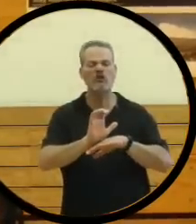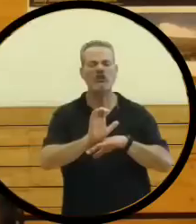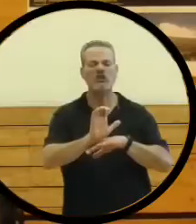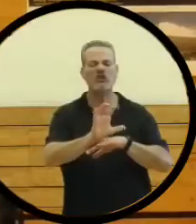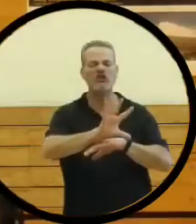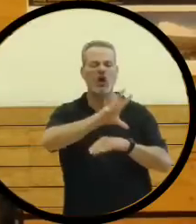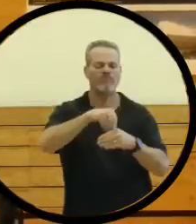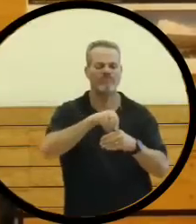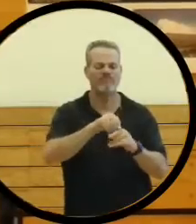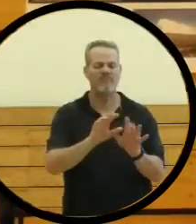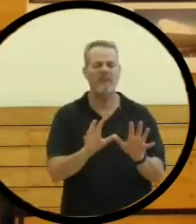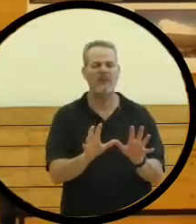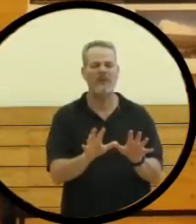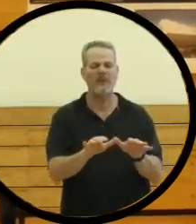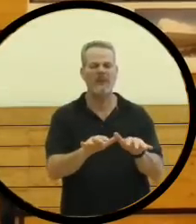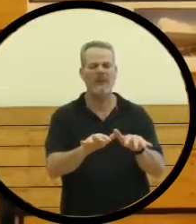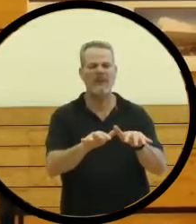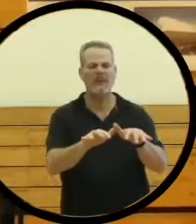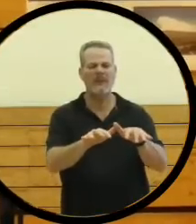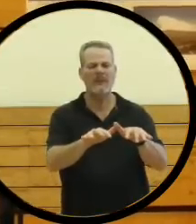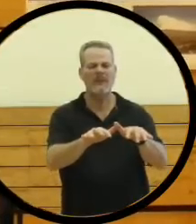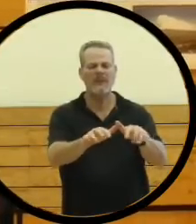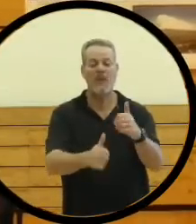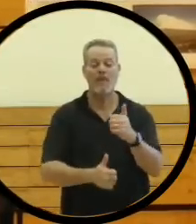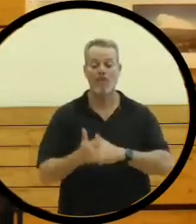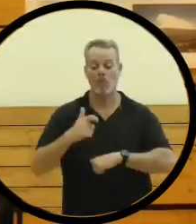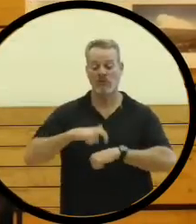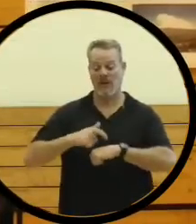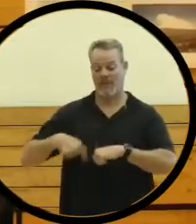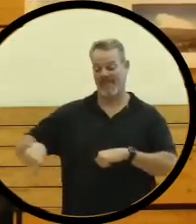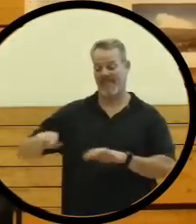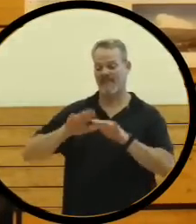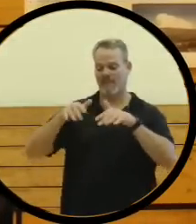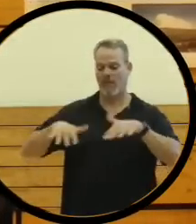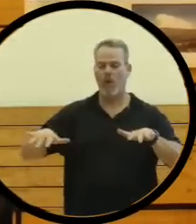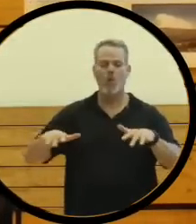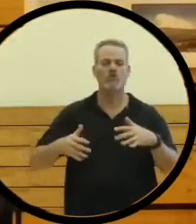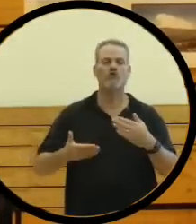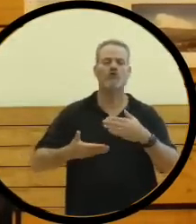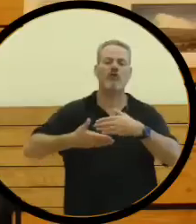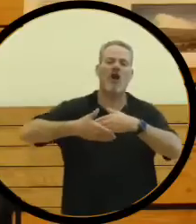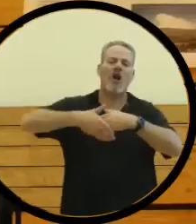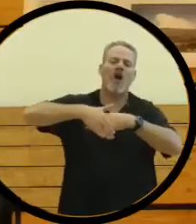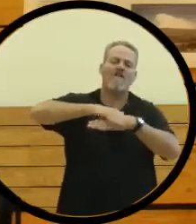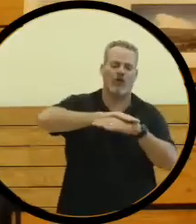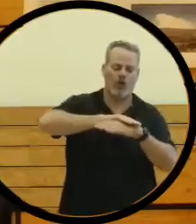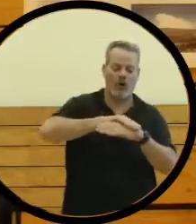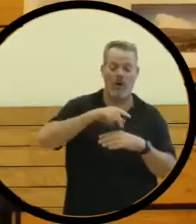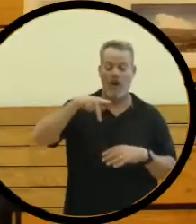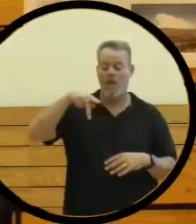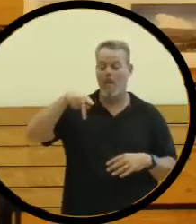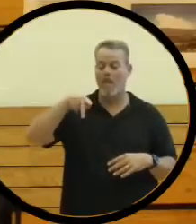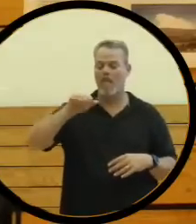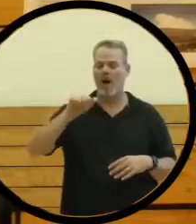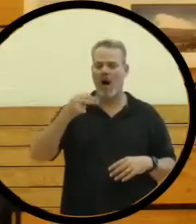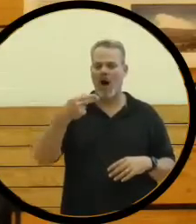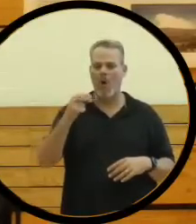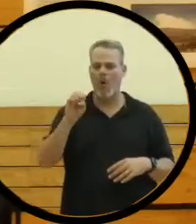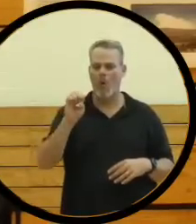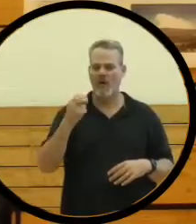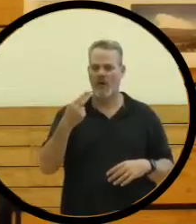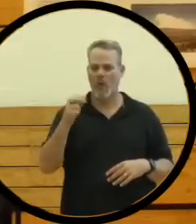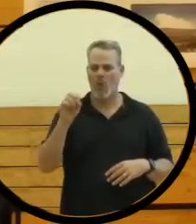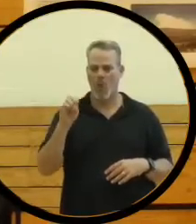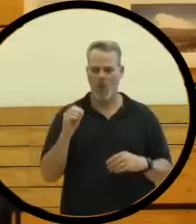it in it. But for the most part, these flows are going to come down and just roll over the surface. Pahoehoe rolls very passively over